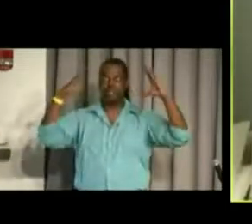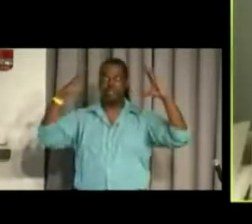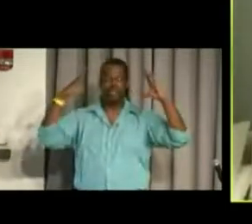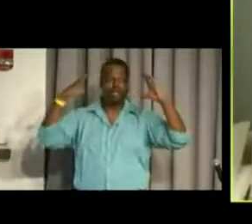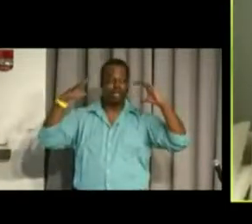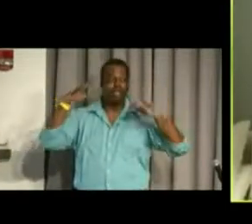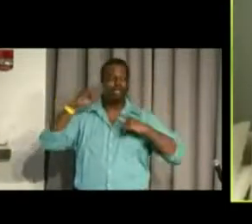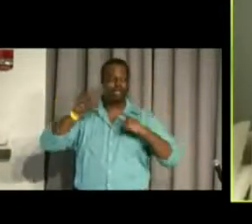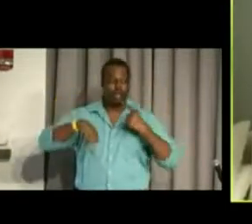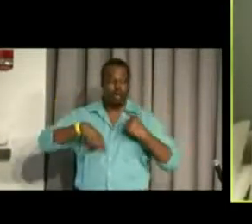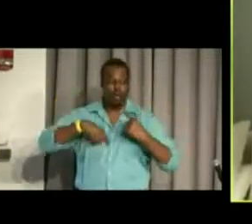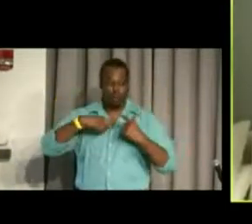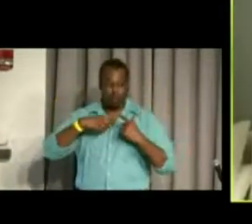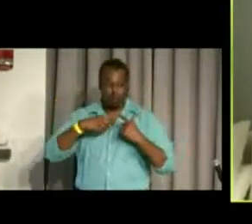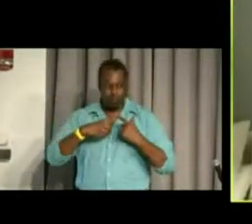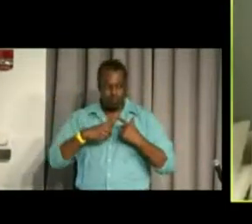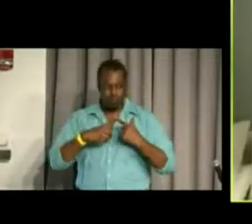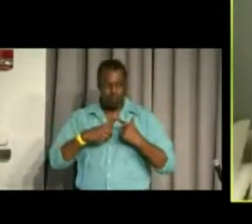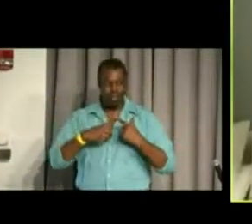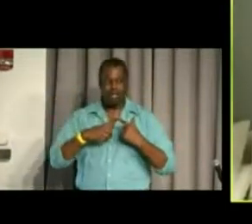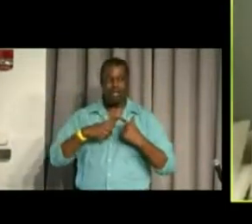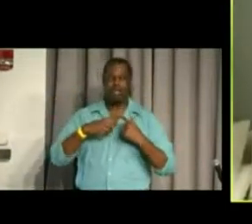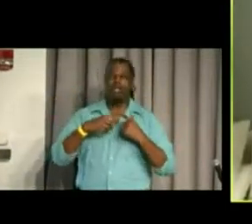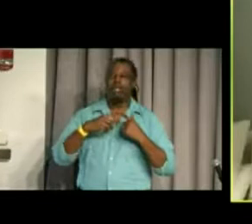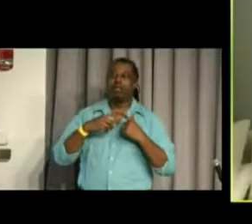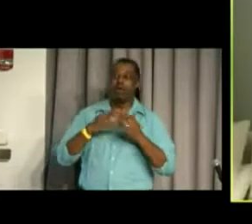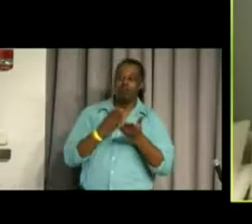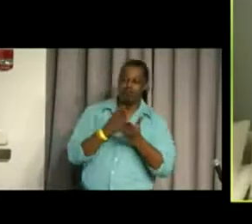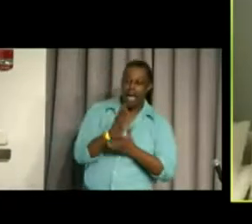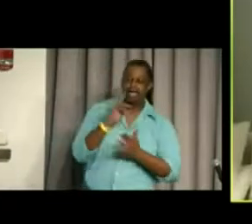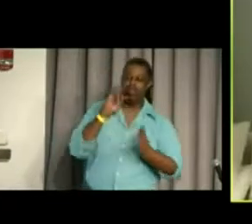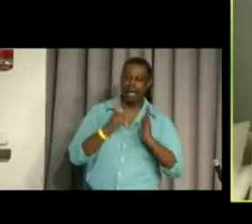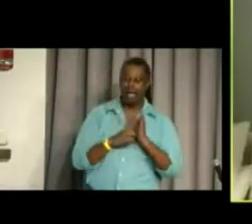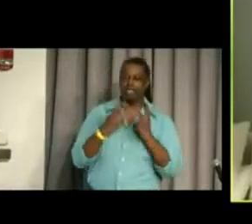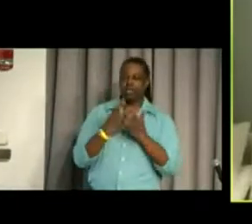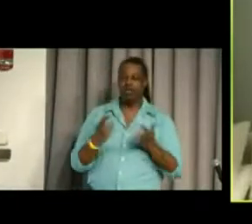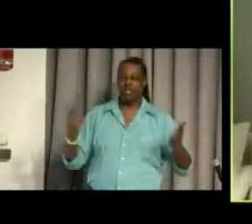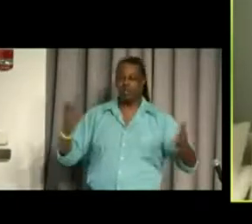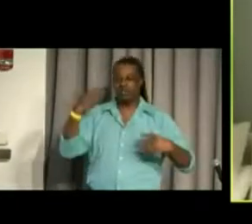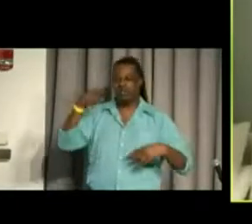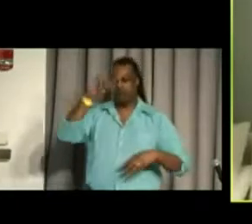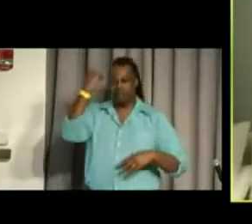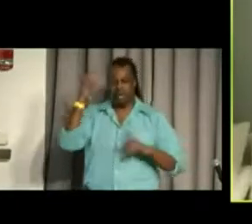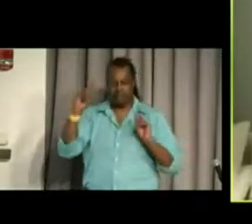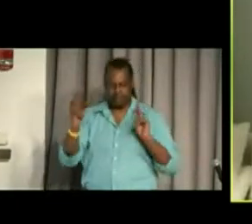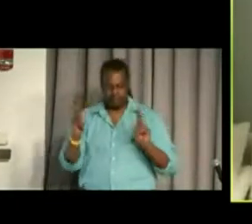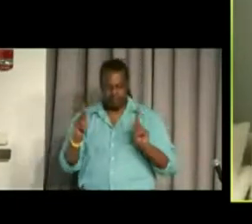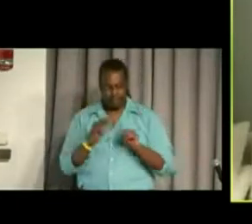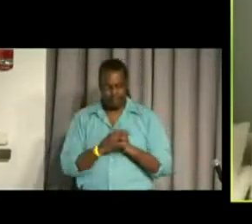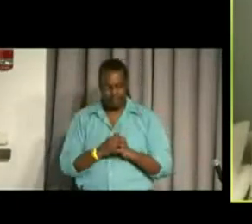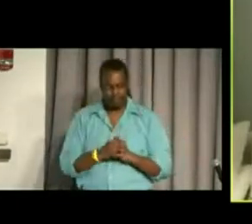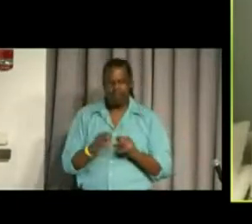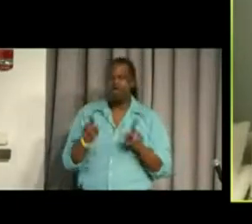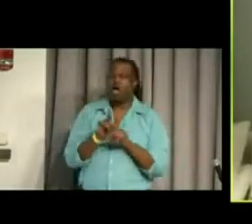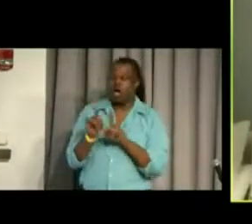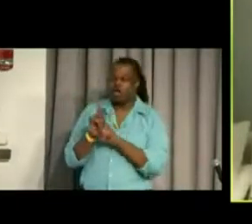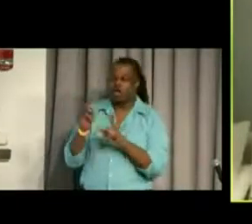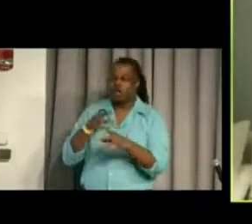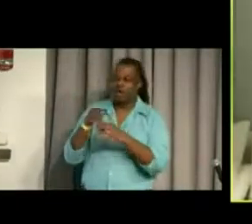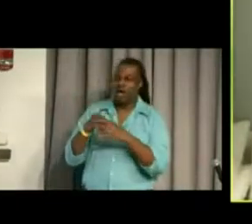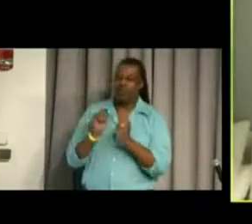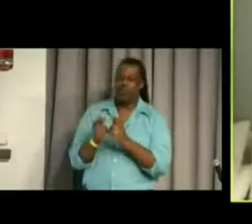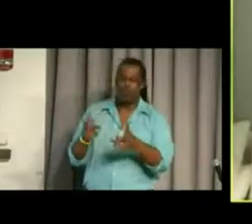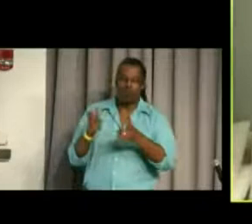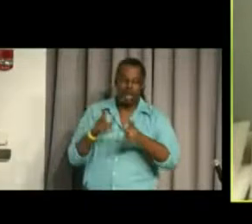win rights, recognition, and resources for Black people. I'm also here on behalf of the Mississippi Rapid Response Coalition,